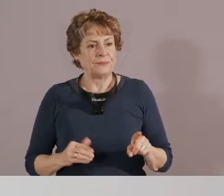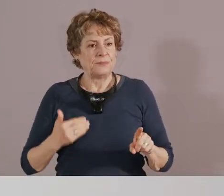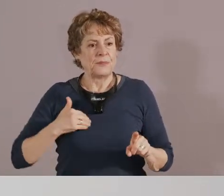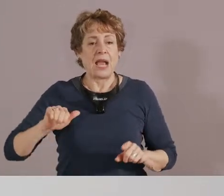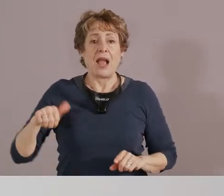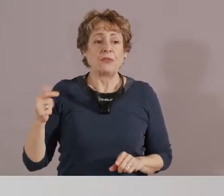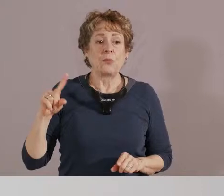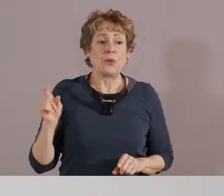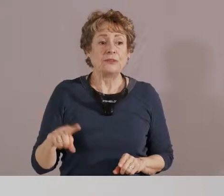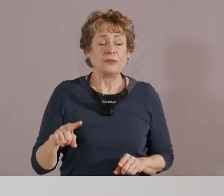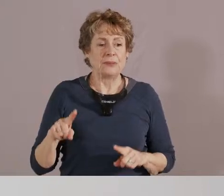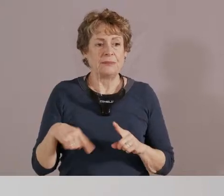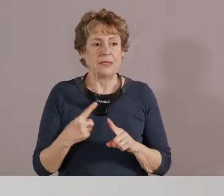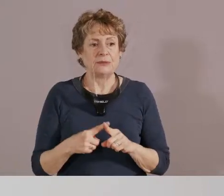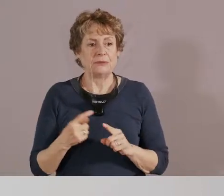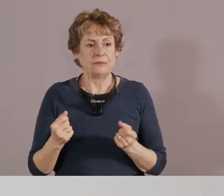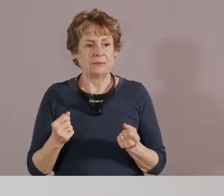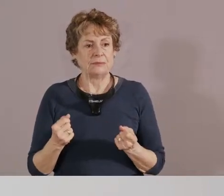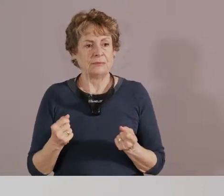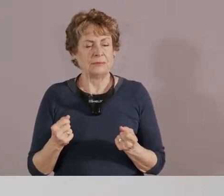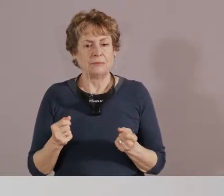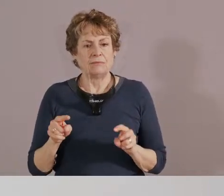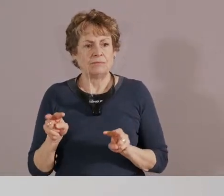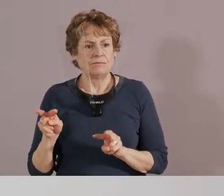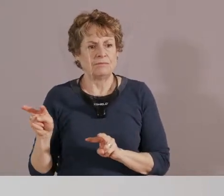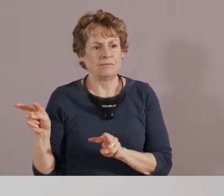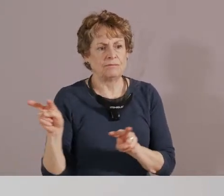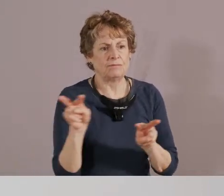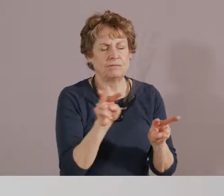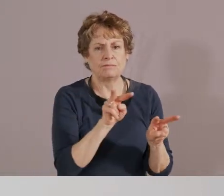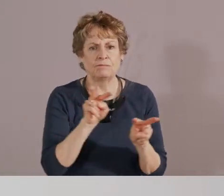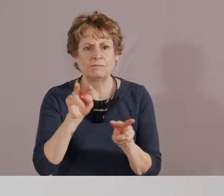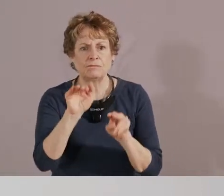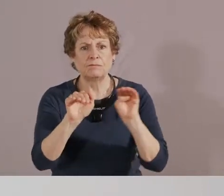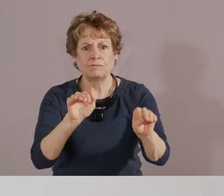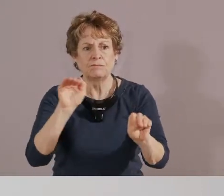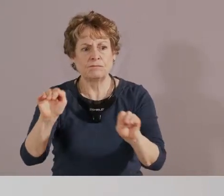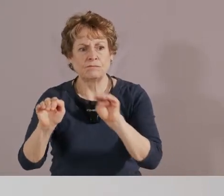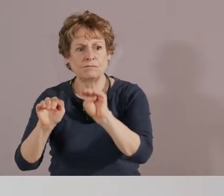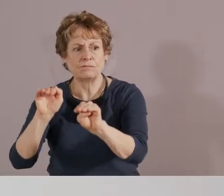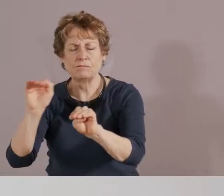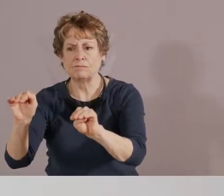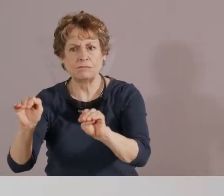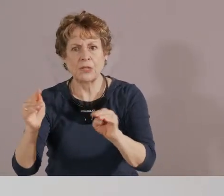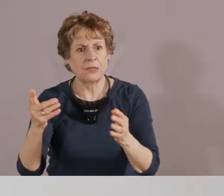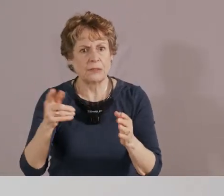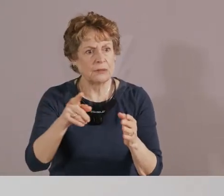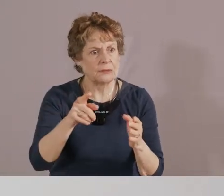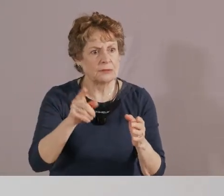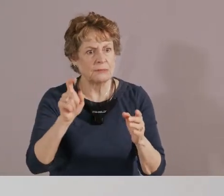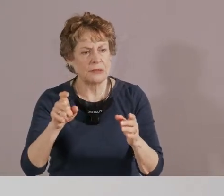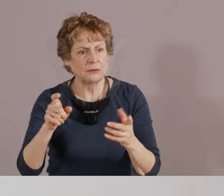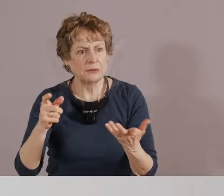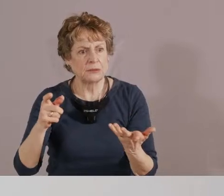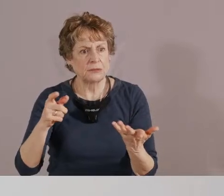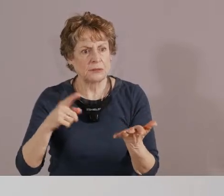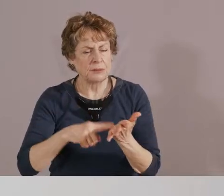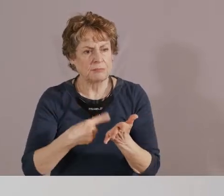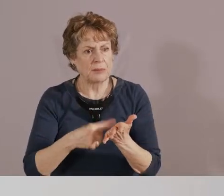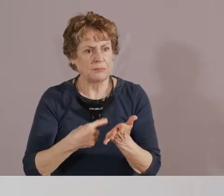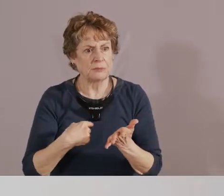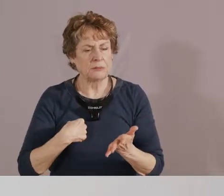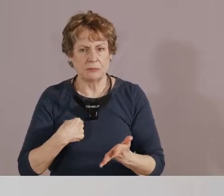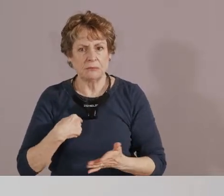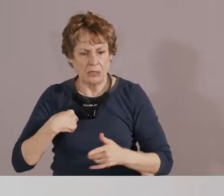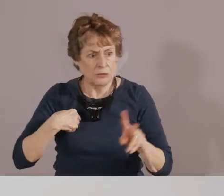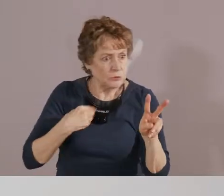then the county directs me to the state, and then I go back to local law enforcement, and basically, some of them have told me they're on an